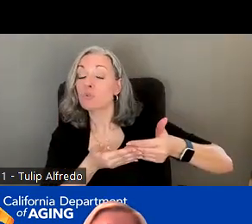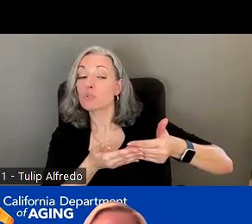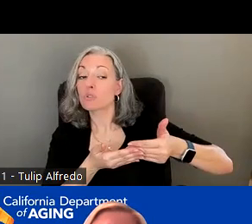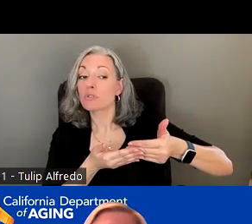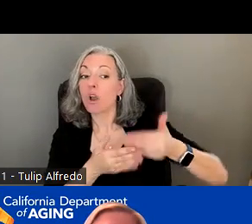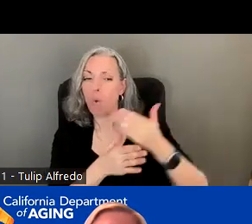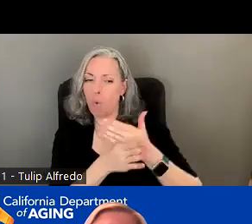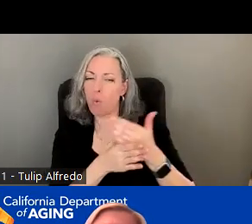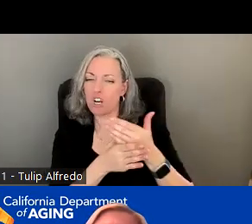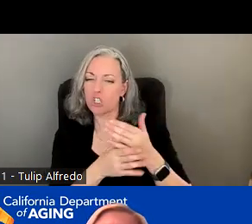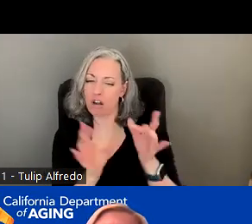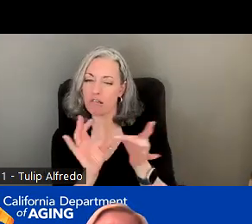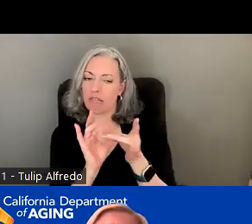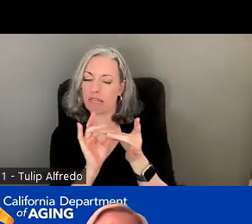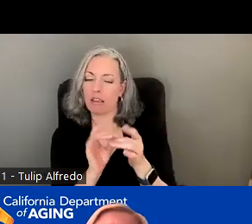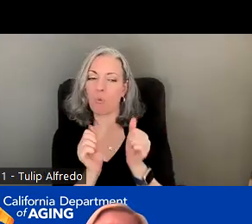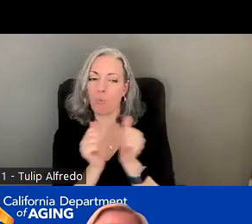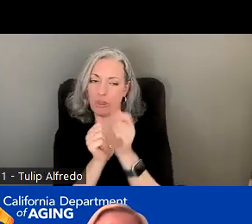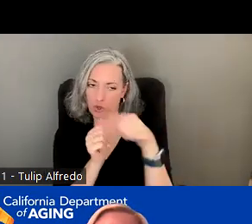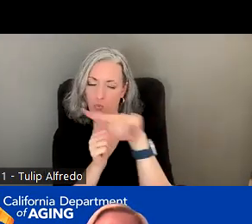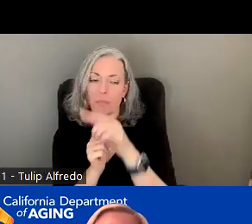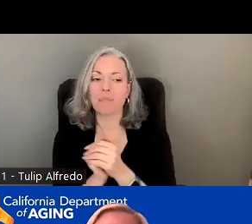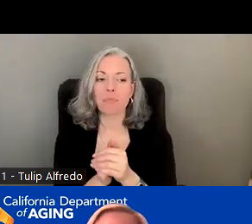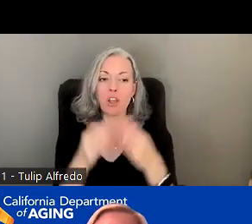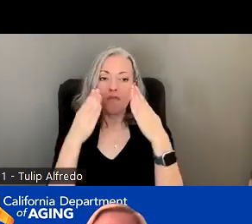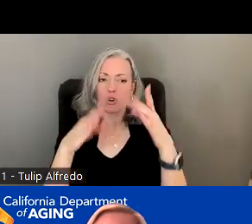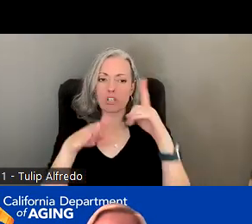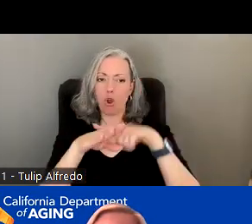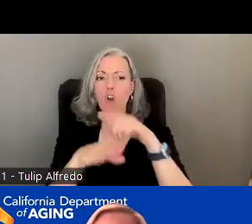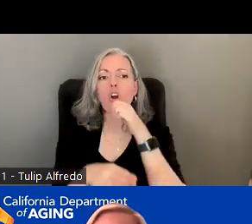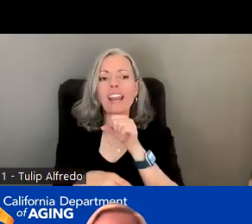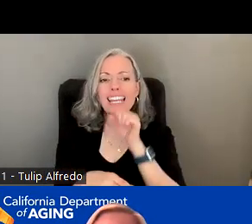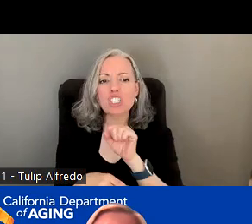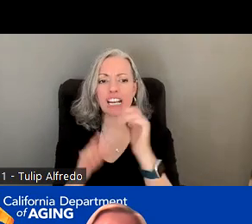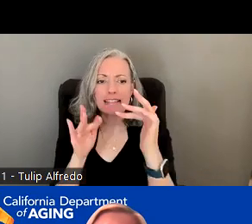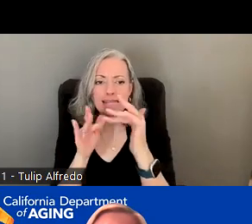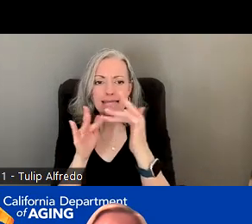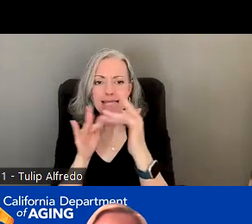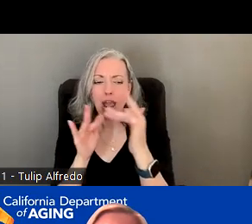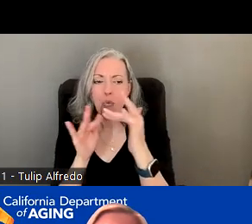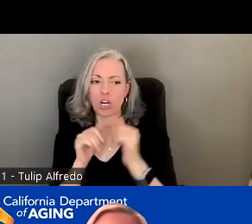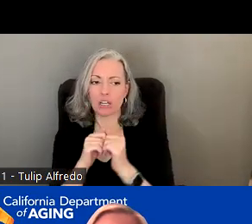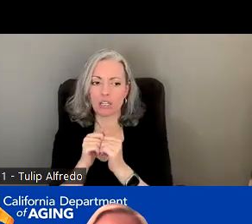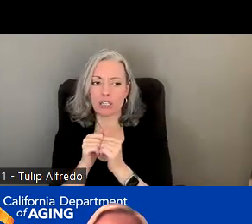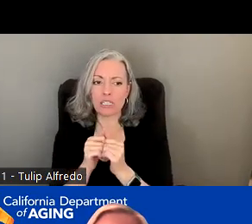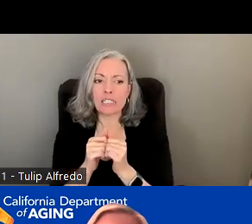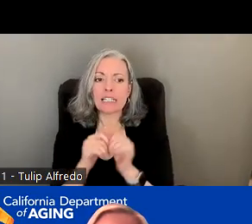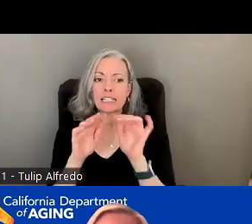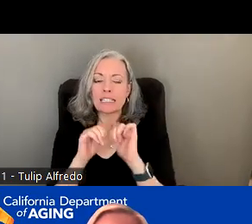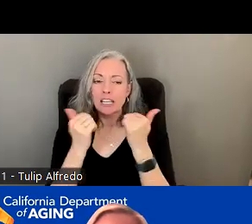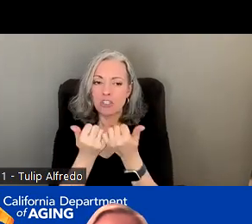that in the link with all of you, is focusing on our aging network, the area agencies on aging